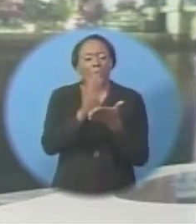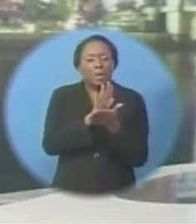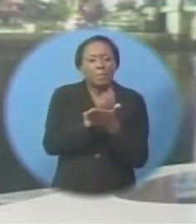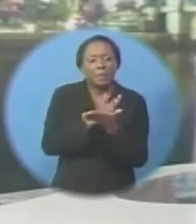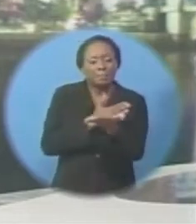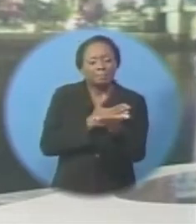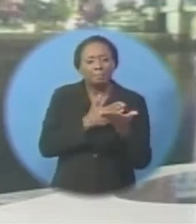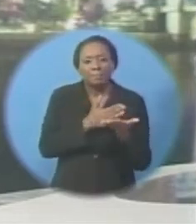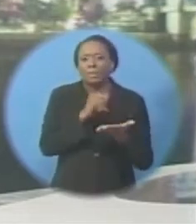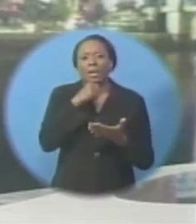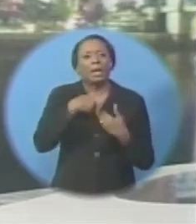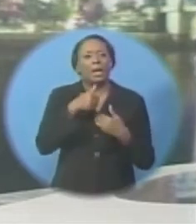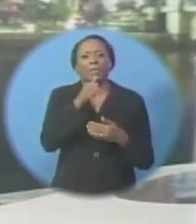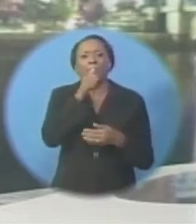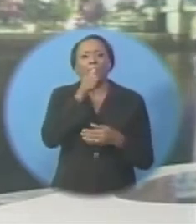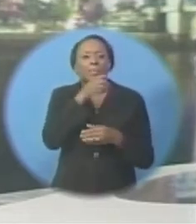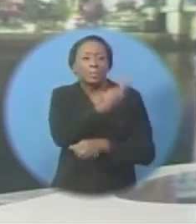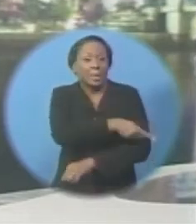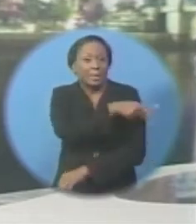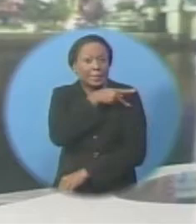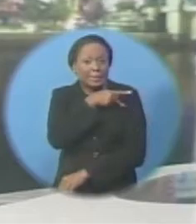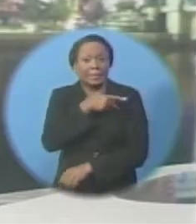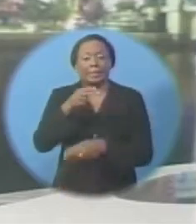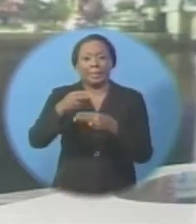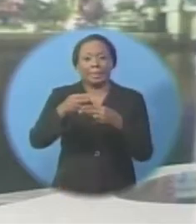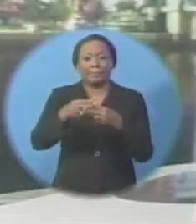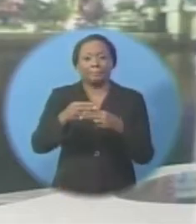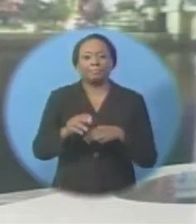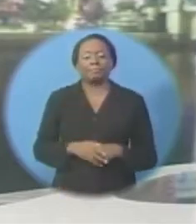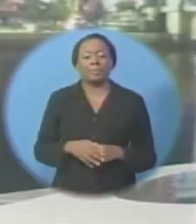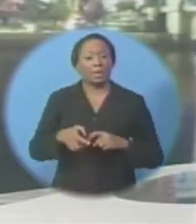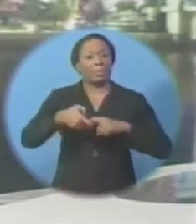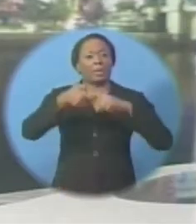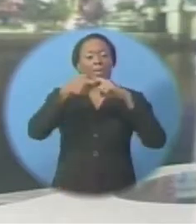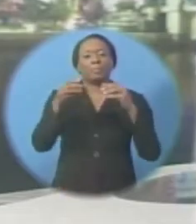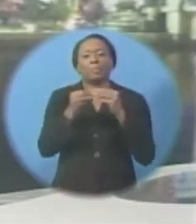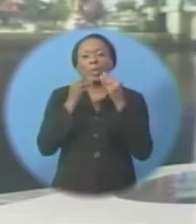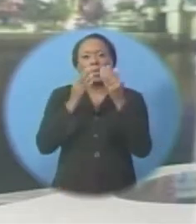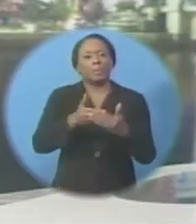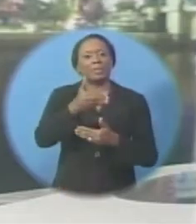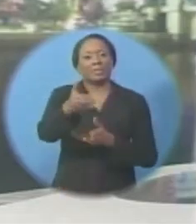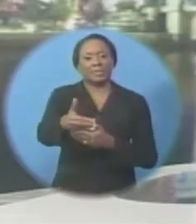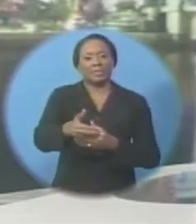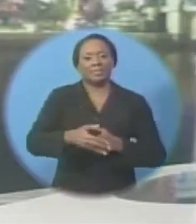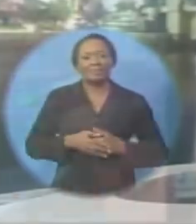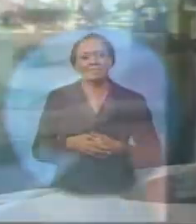not carry patient names. Okay, we'll take a short break here and come back with more news.